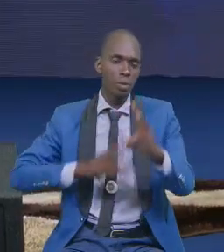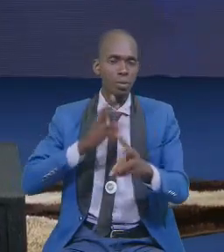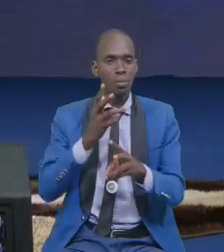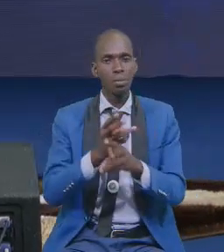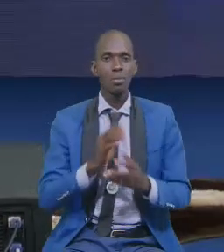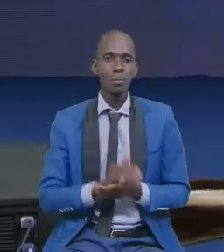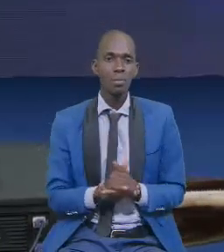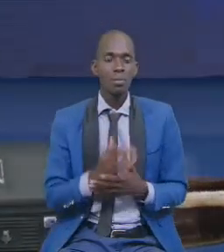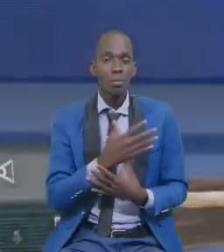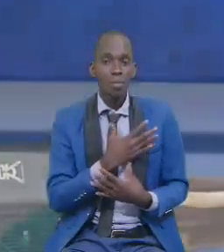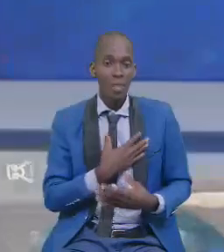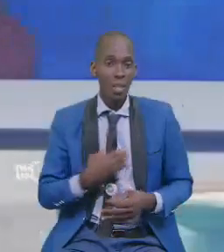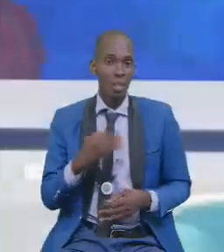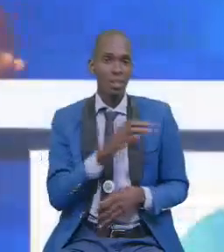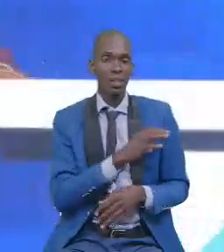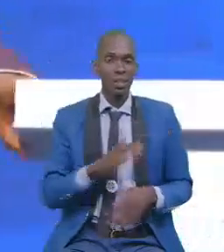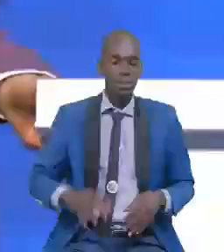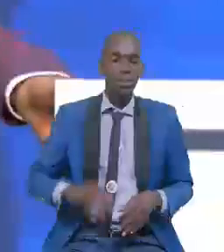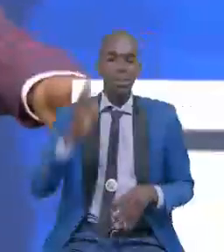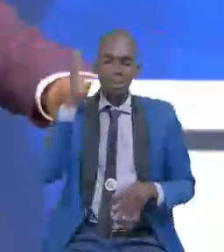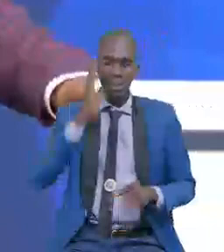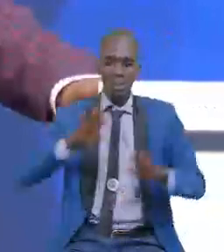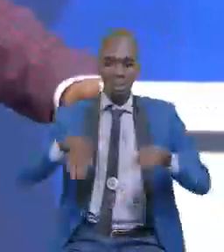And Christ shall give thee